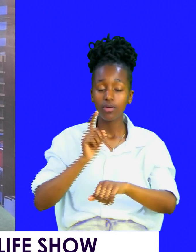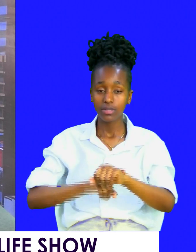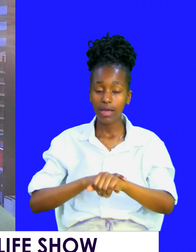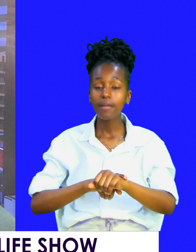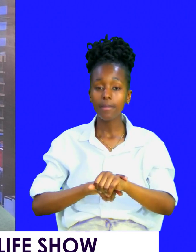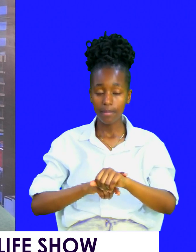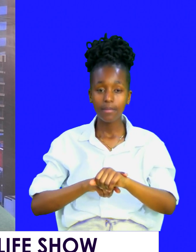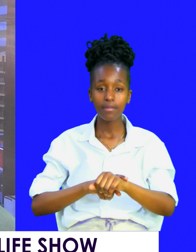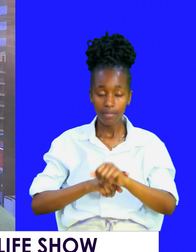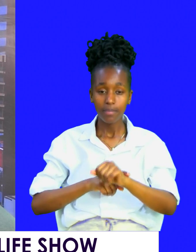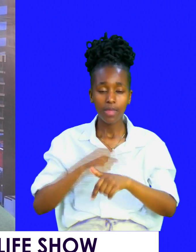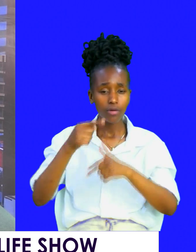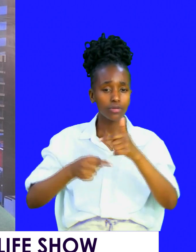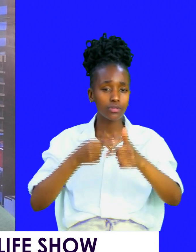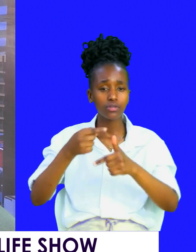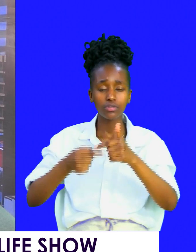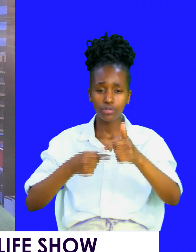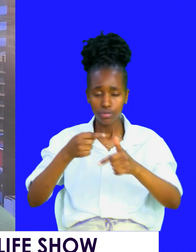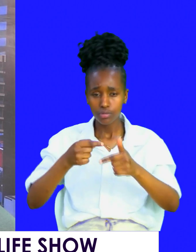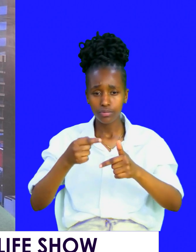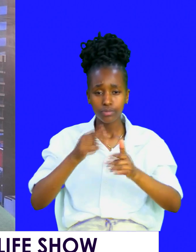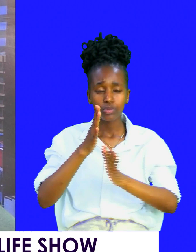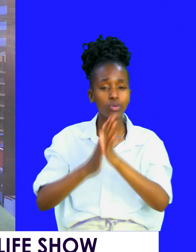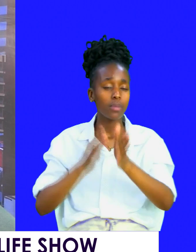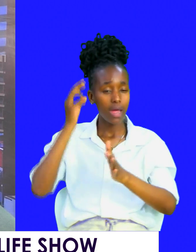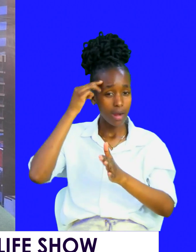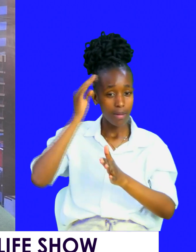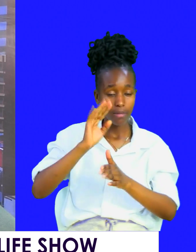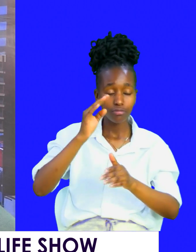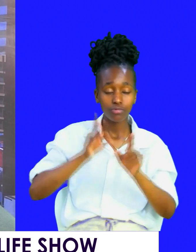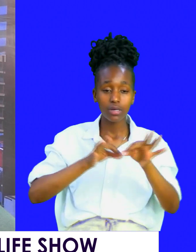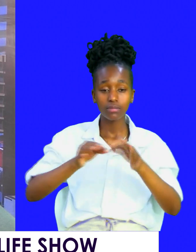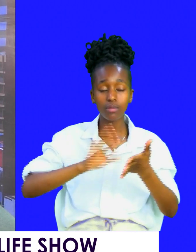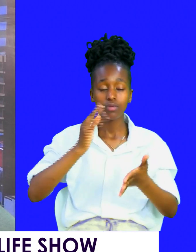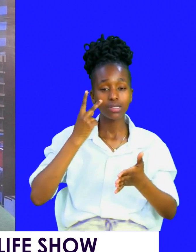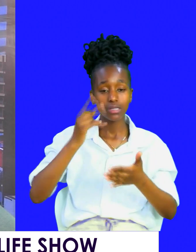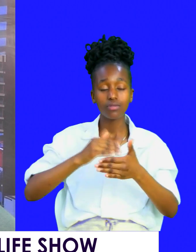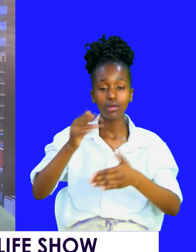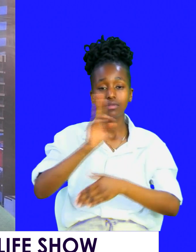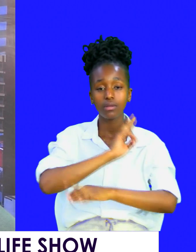organize my mind to bring this topic to you even more. See you after the break.